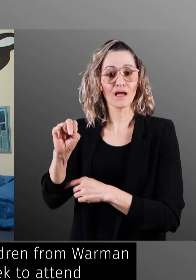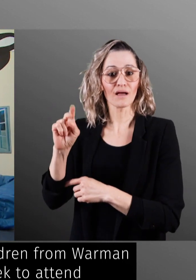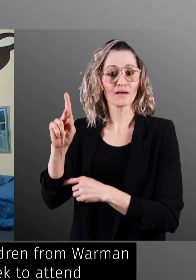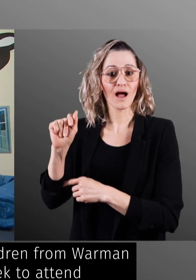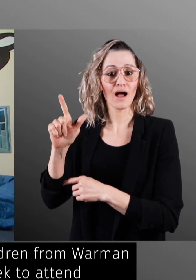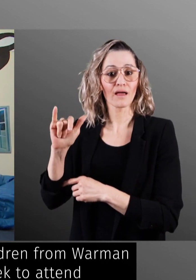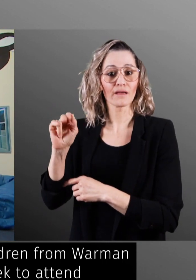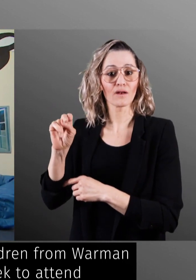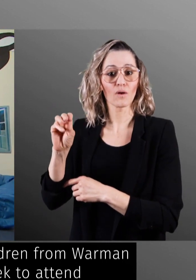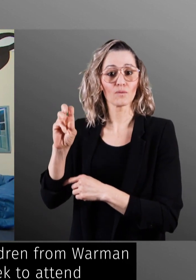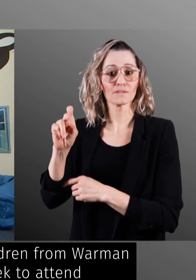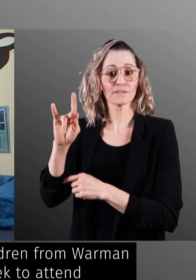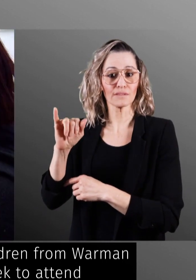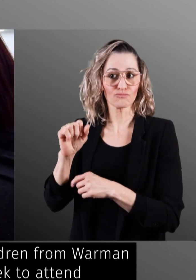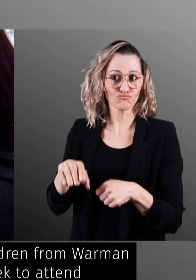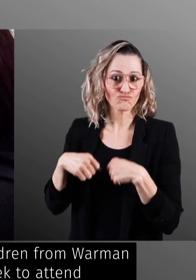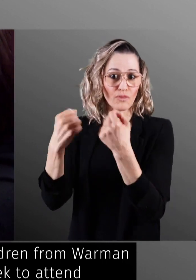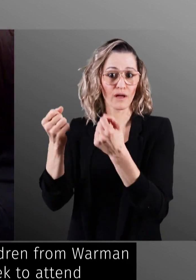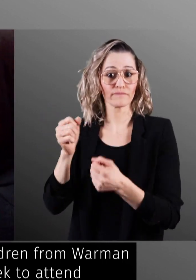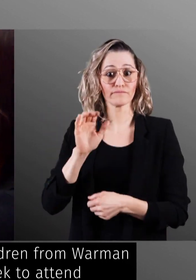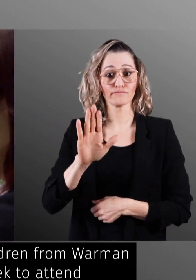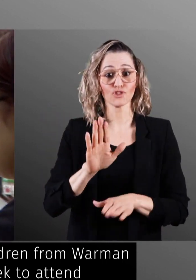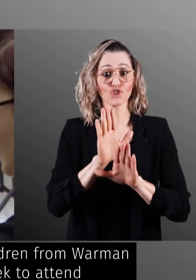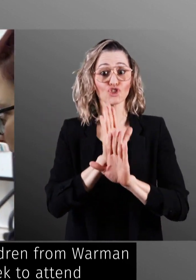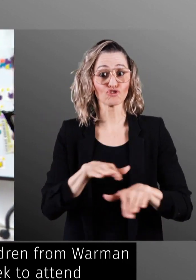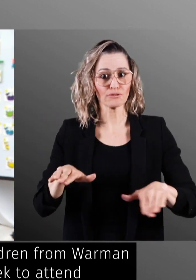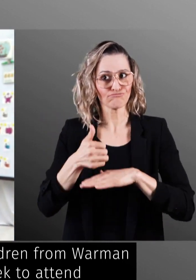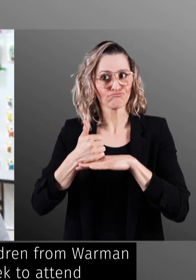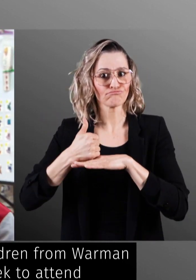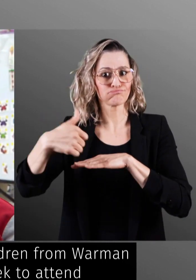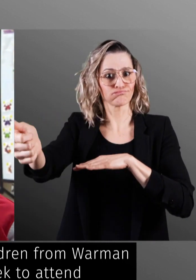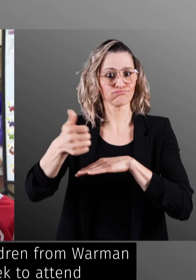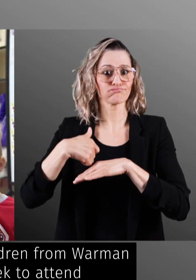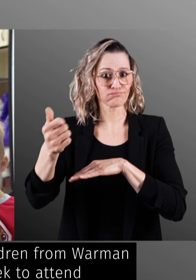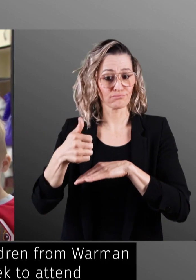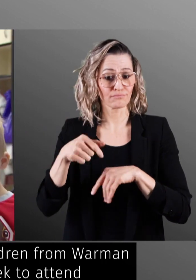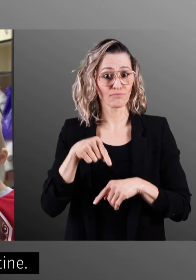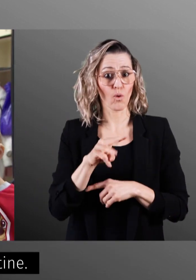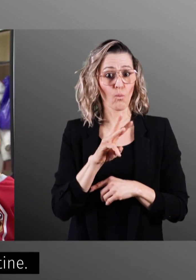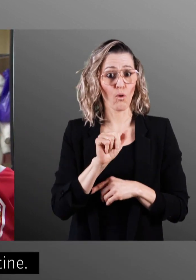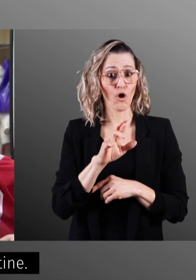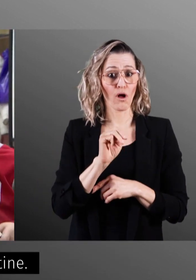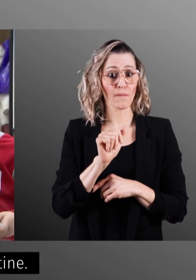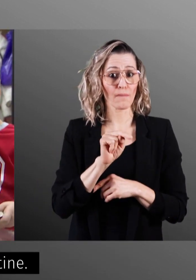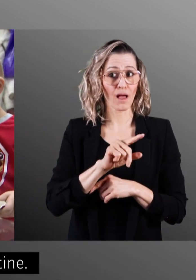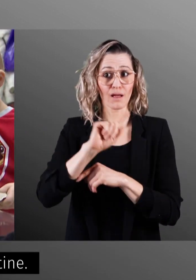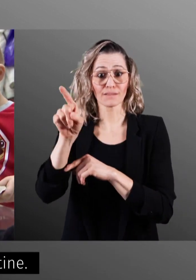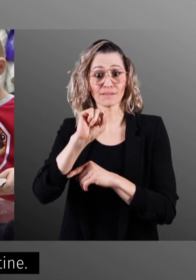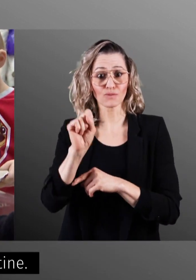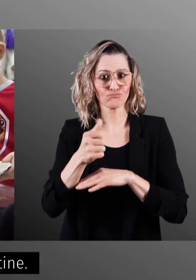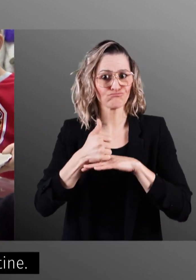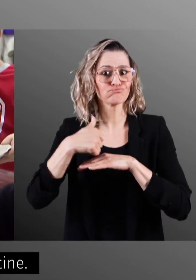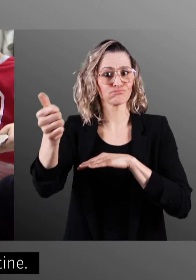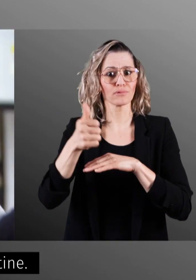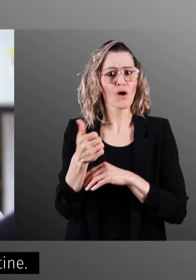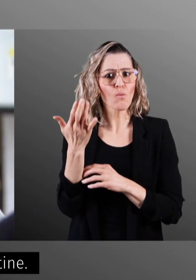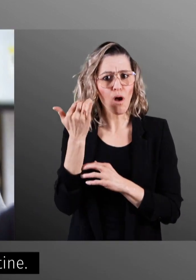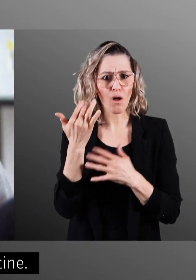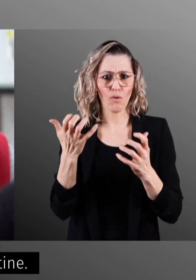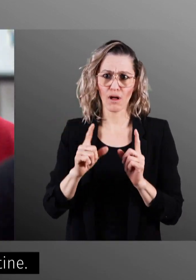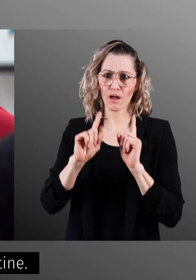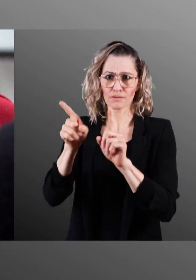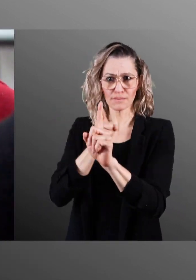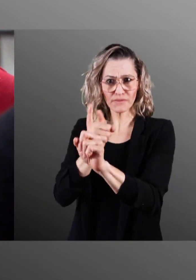Kalinowski drives her 3 children from Warman to Saskatoon at least twice a week to attend 4C Preschool at St. Augustine.